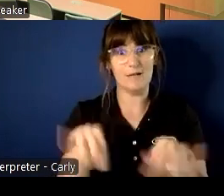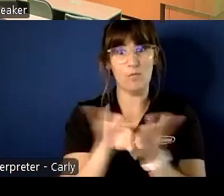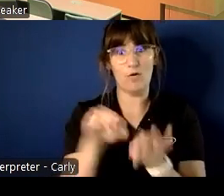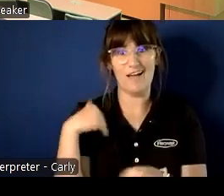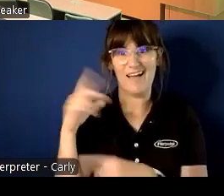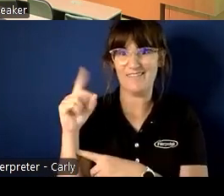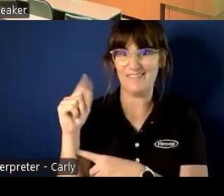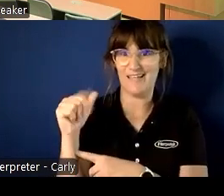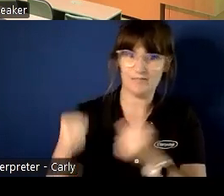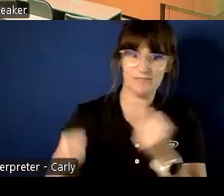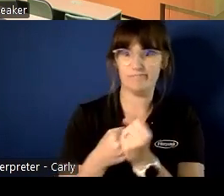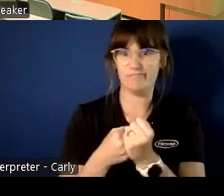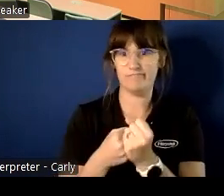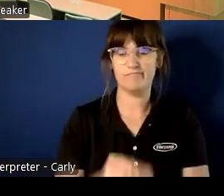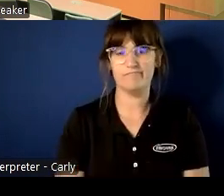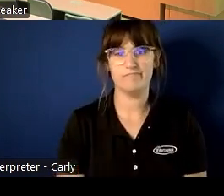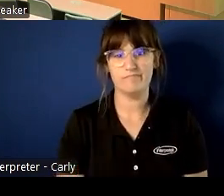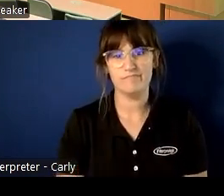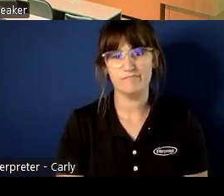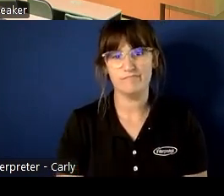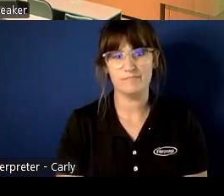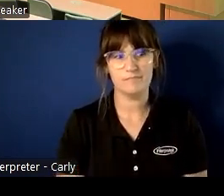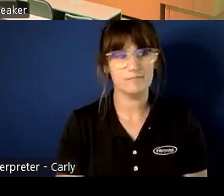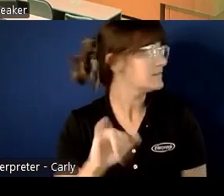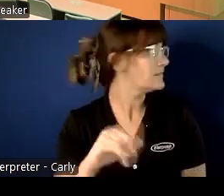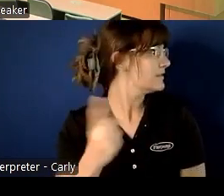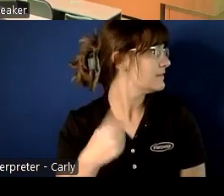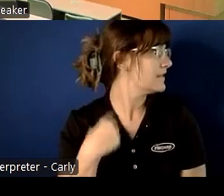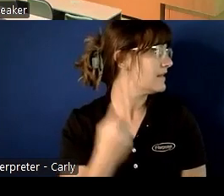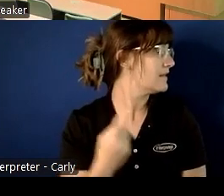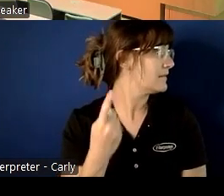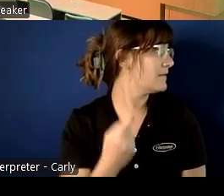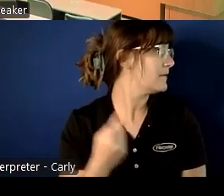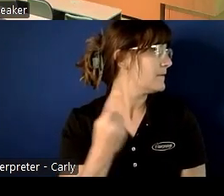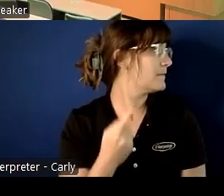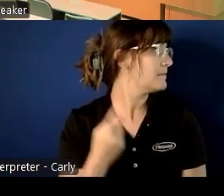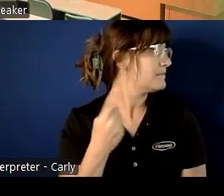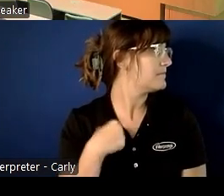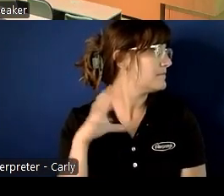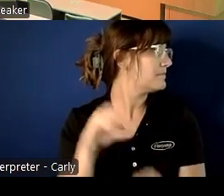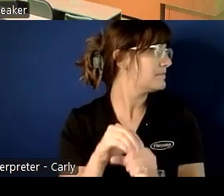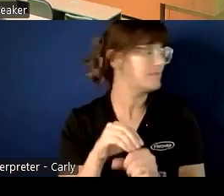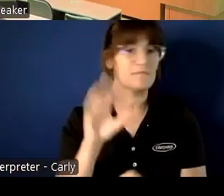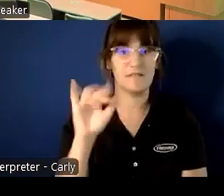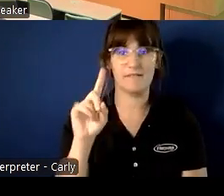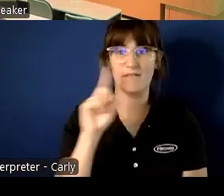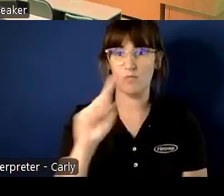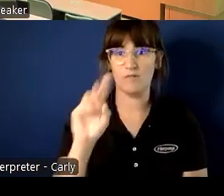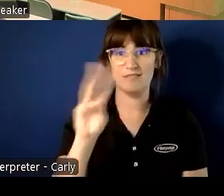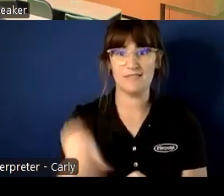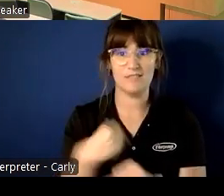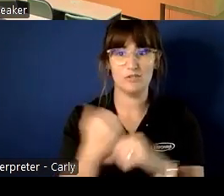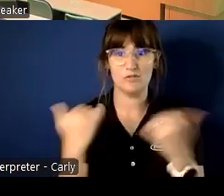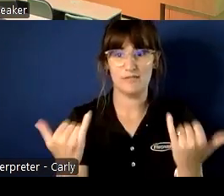So I think that's something to think about. My impression has been I've been in this field for 6 years now. It's